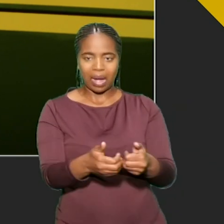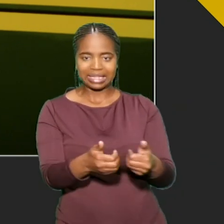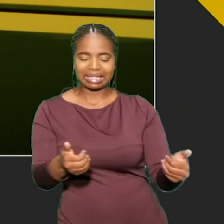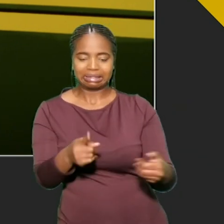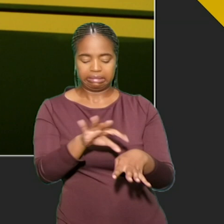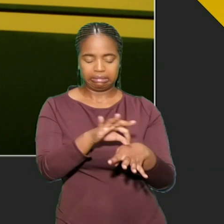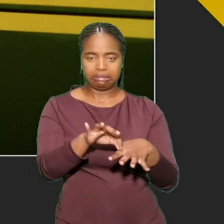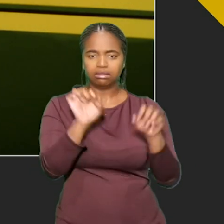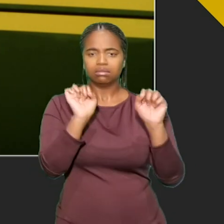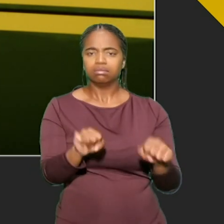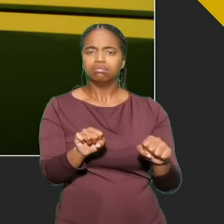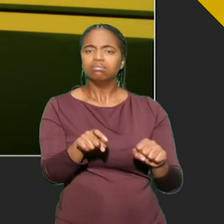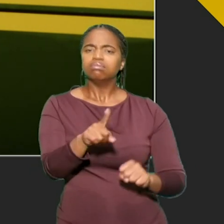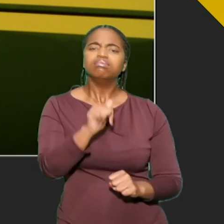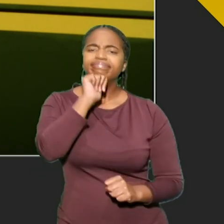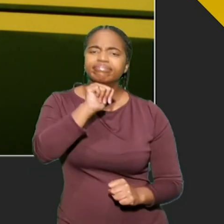spatial planning. And